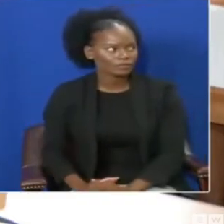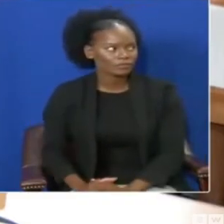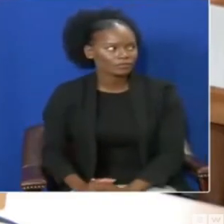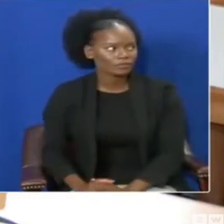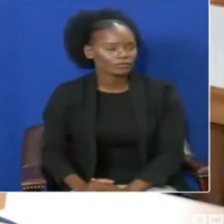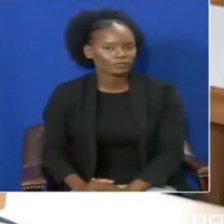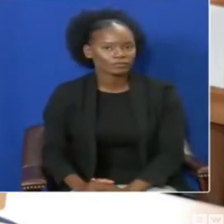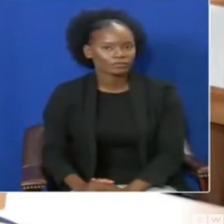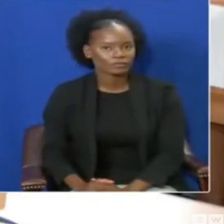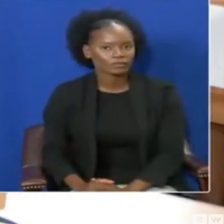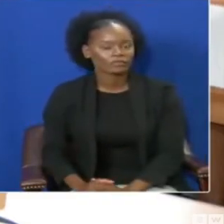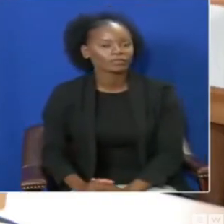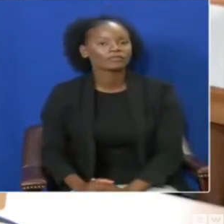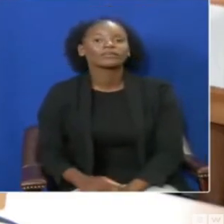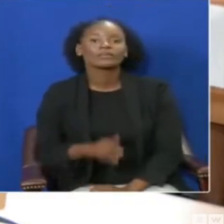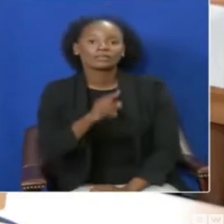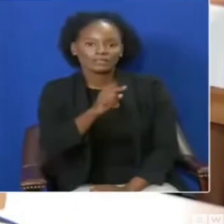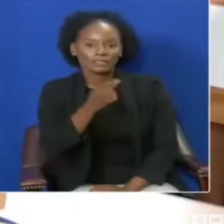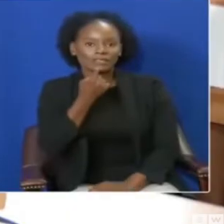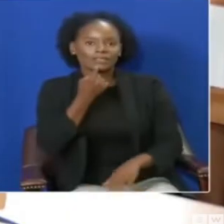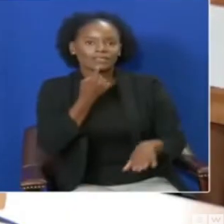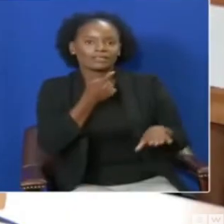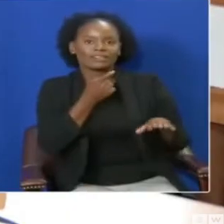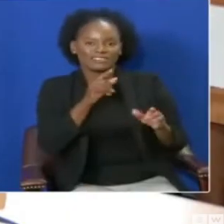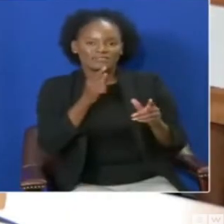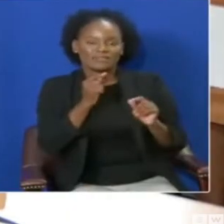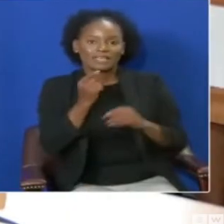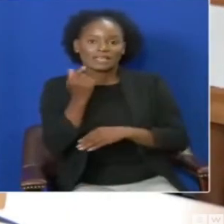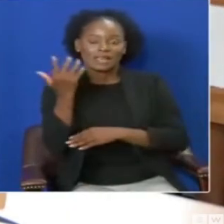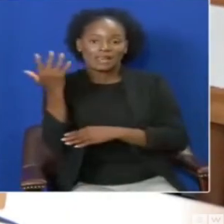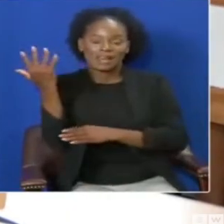I'm going to be going a little bit slower.